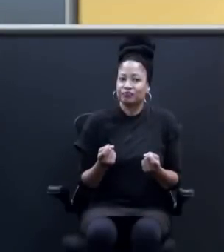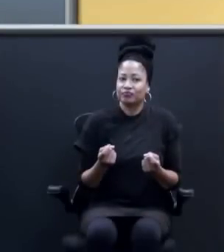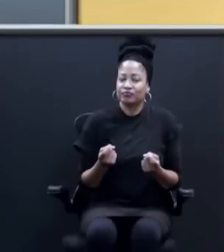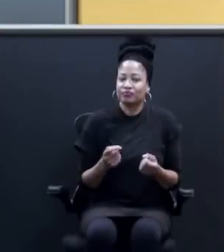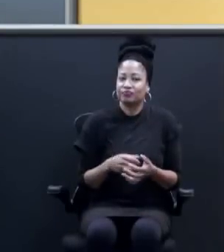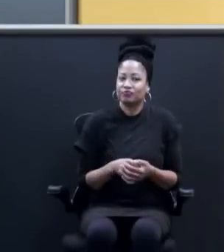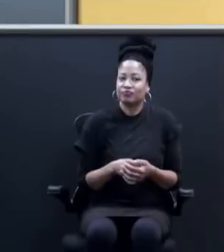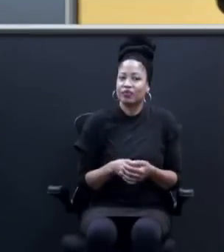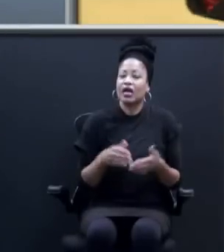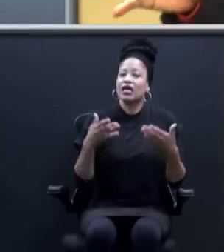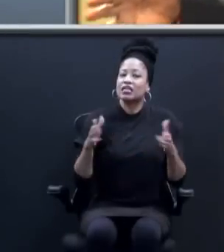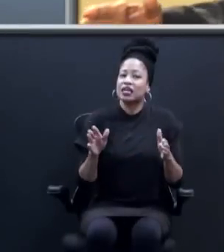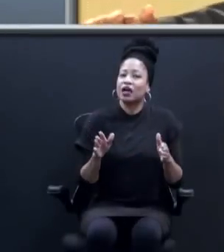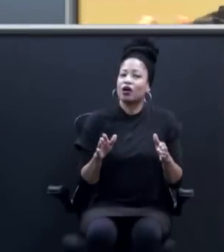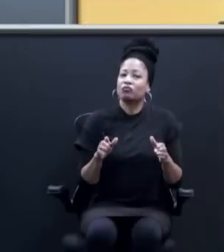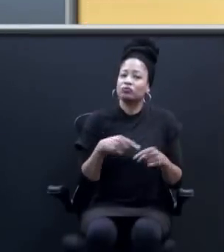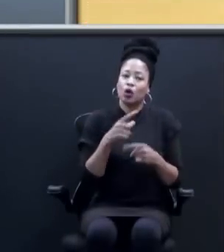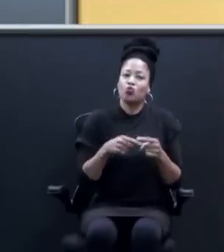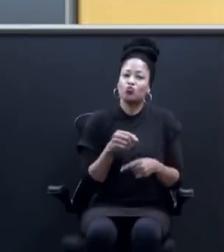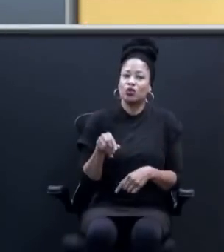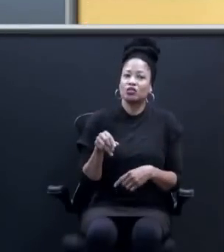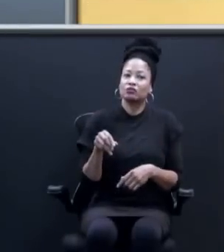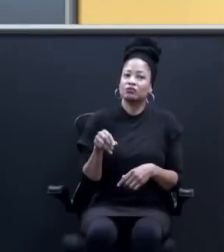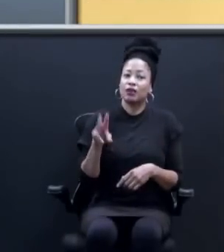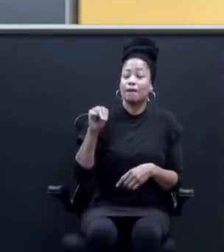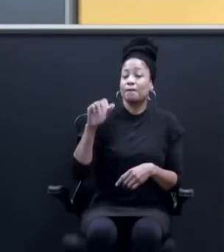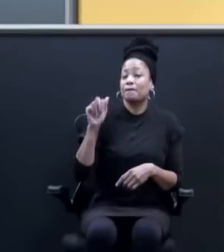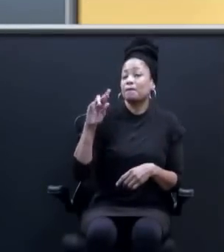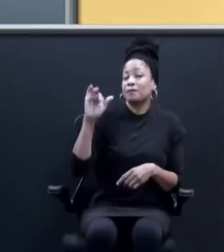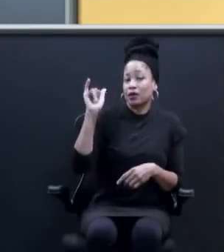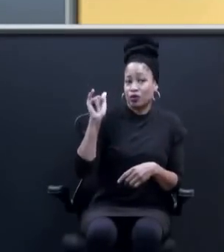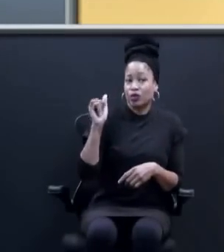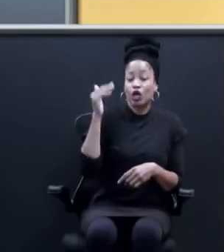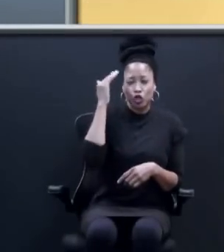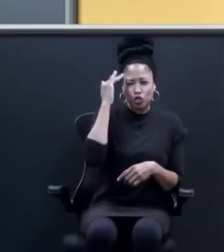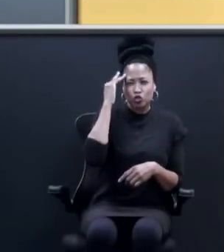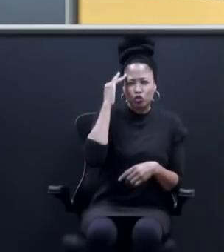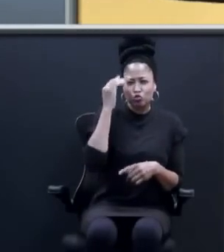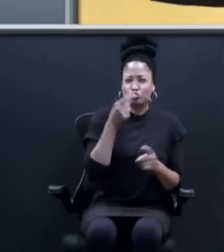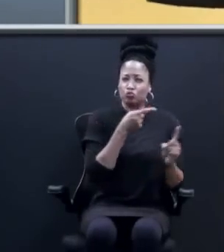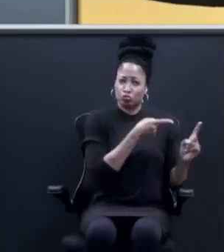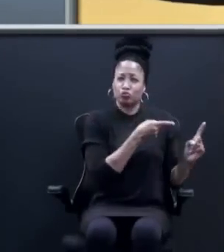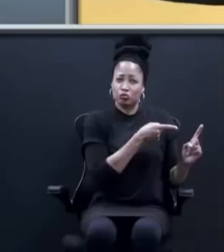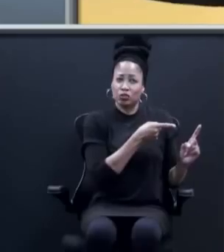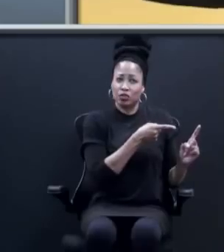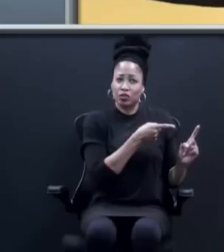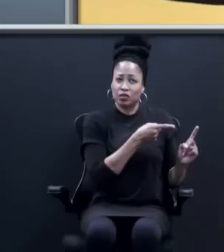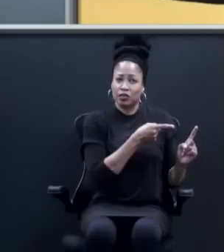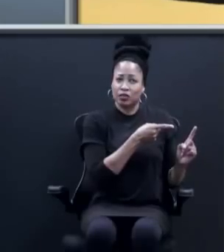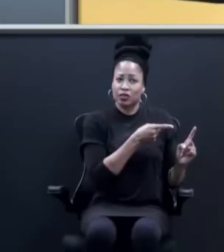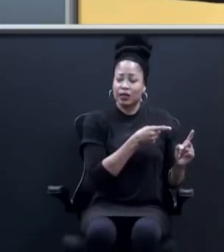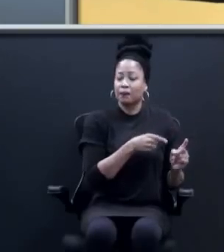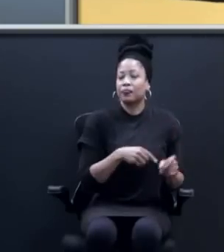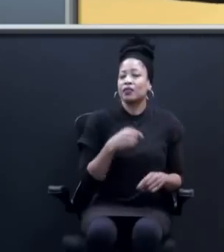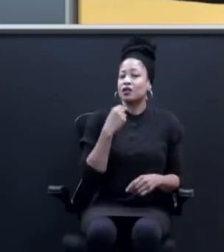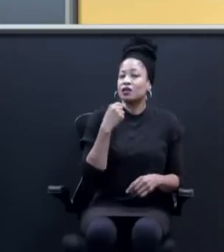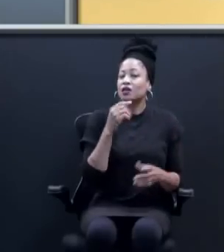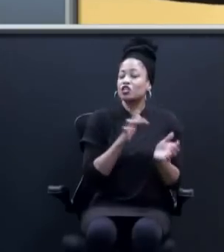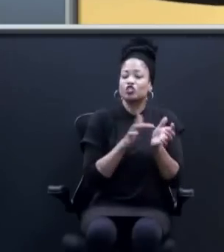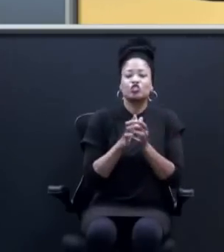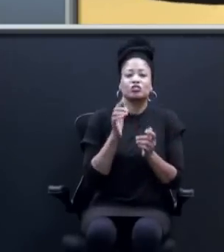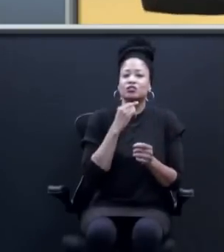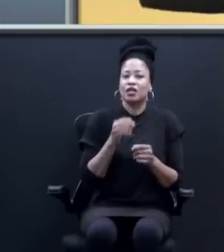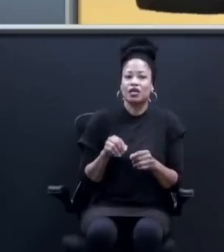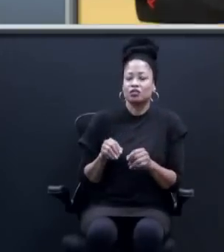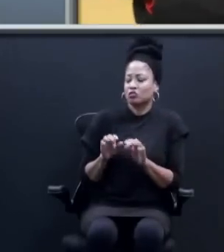was, she got ready to grab it, but he said, Touch me not. Mm-hmm. I have not ascended to my Father. He